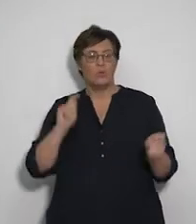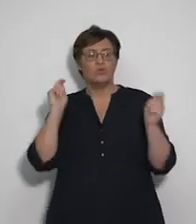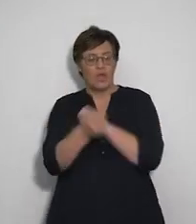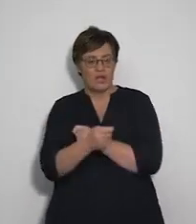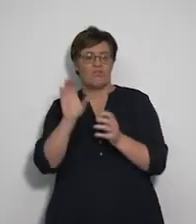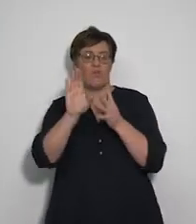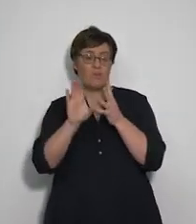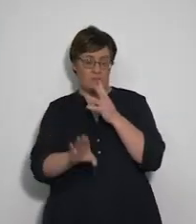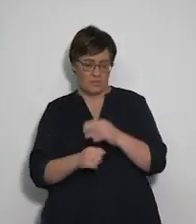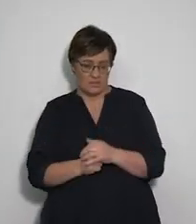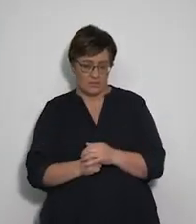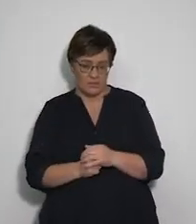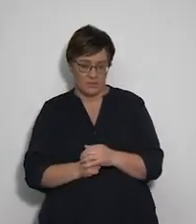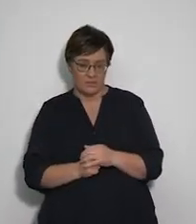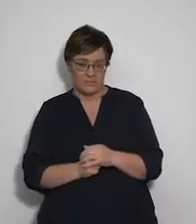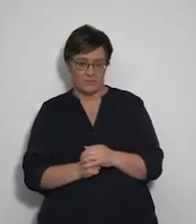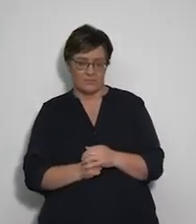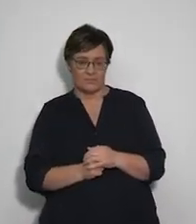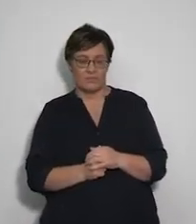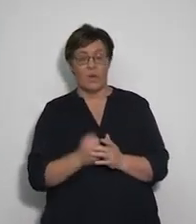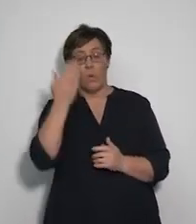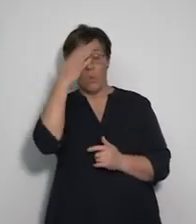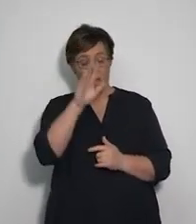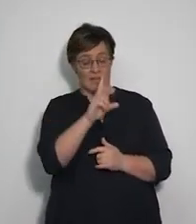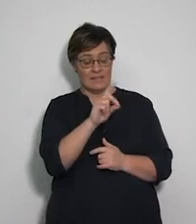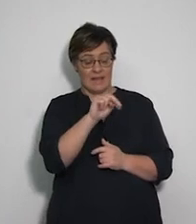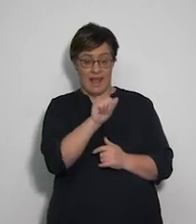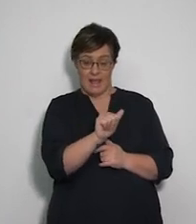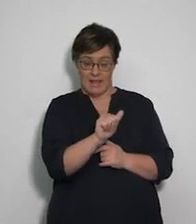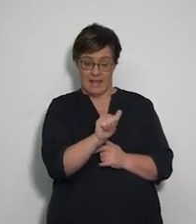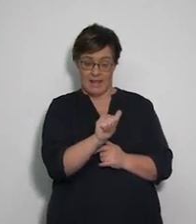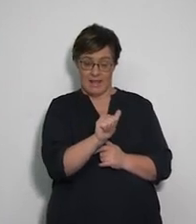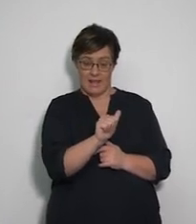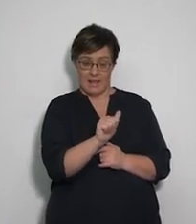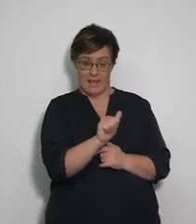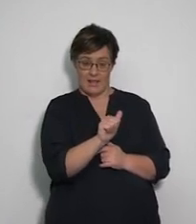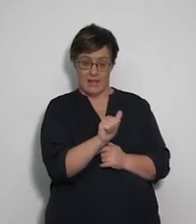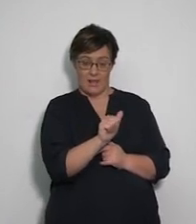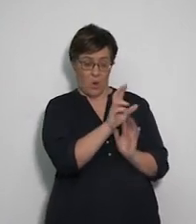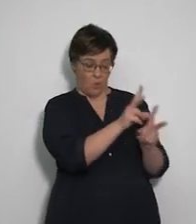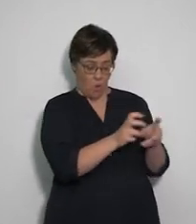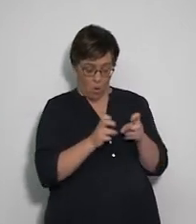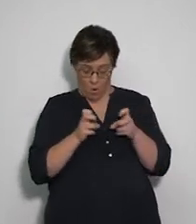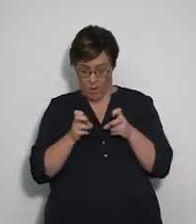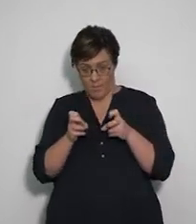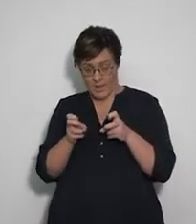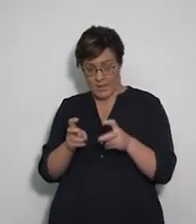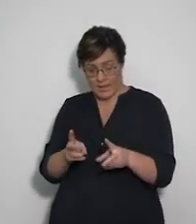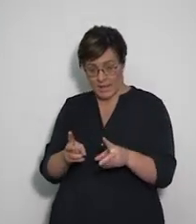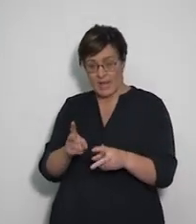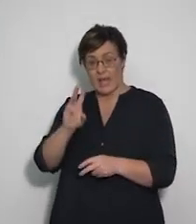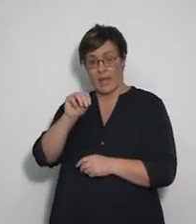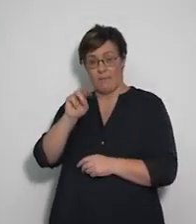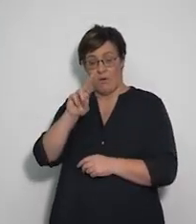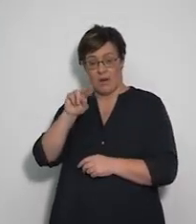in the codon. So we do know that when DNA is being copied into what we refer to